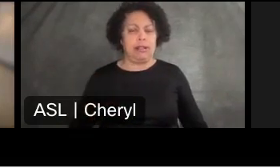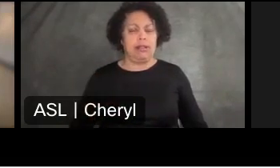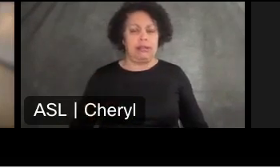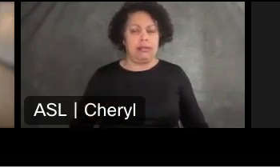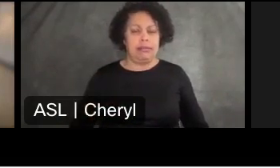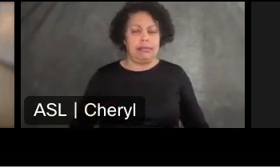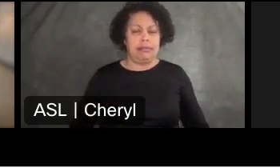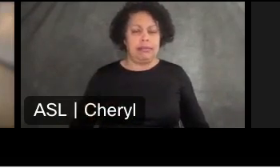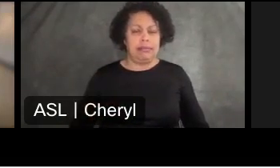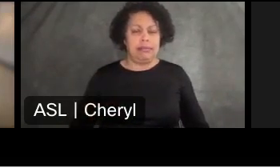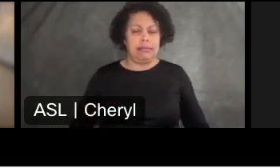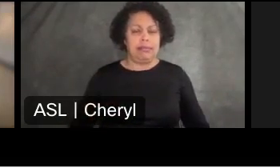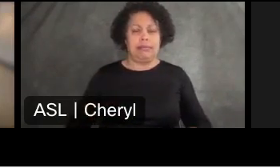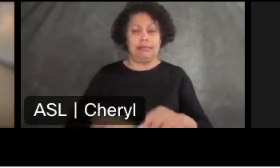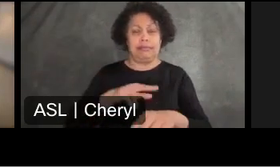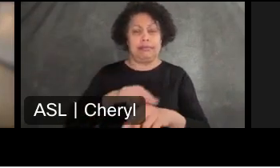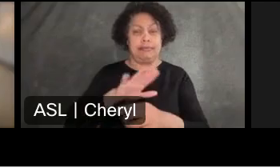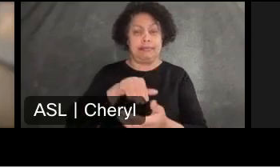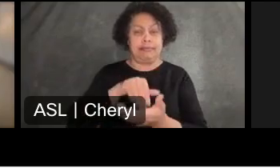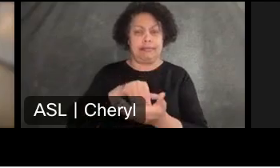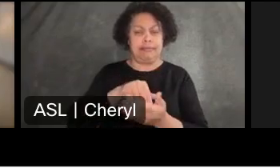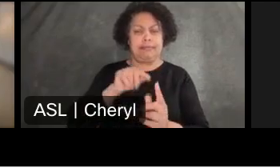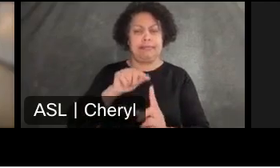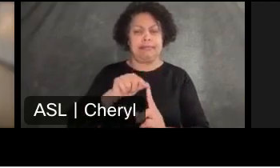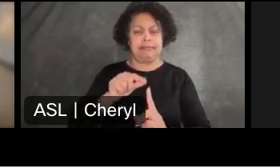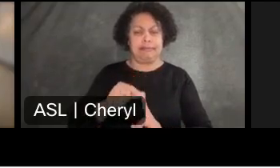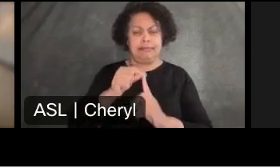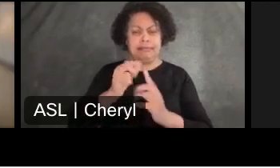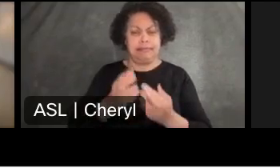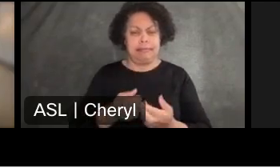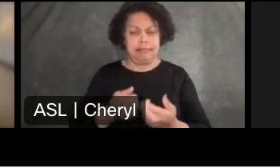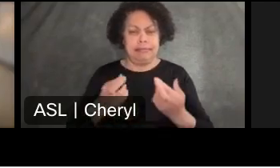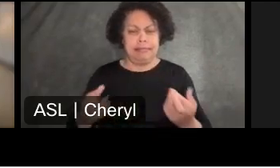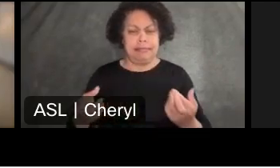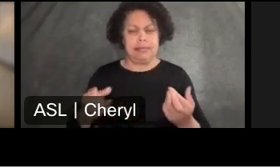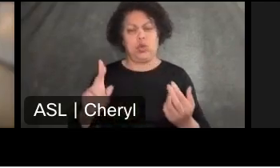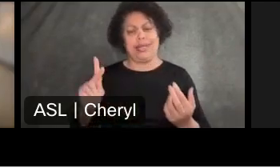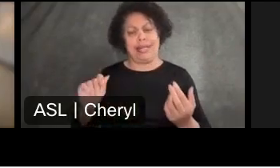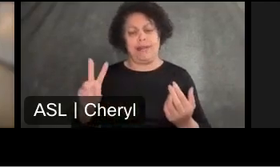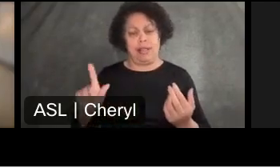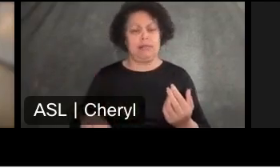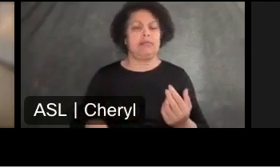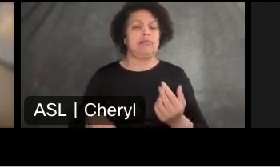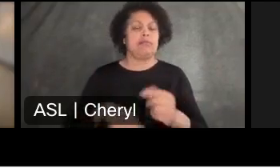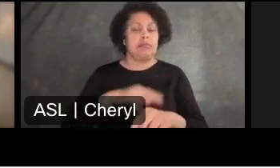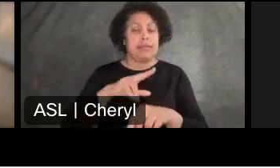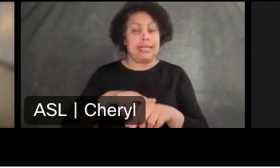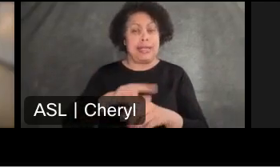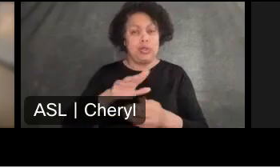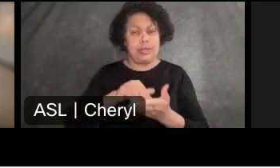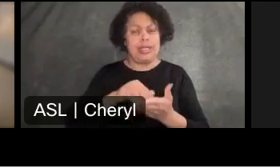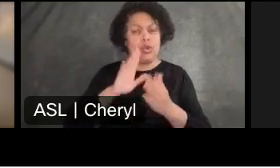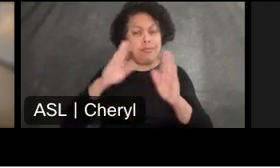The National Center is a special resource center that is dedicated to addressing the intersections of